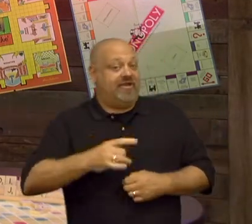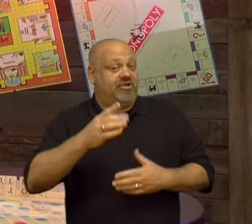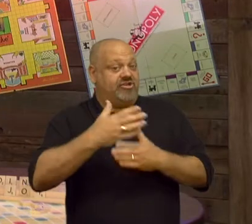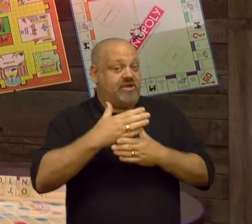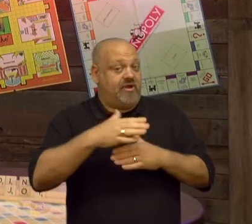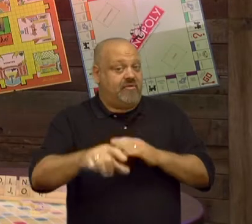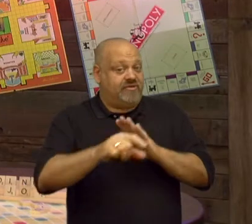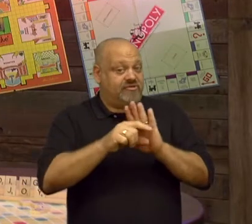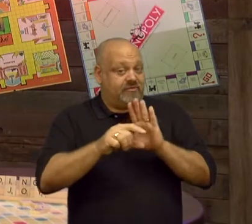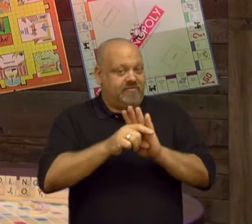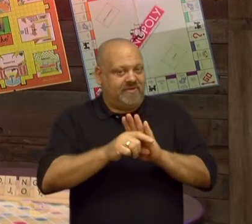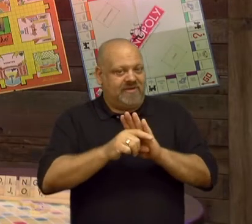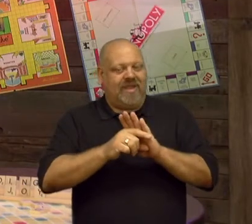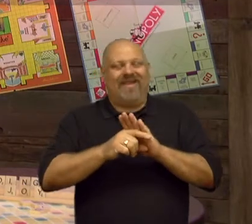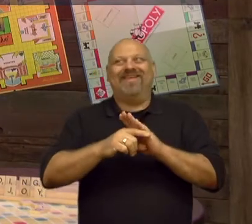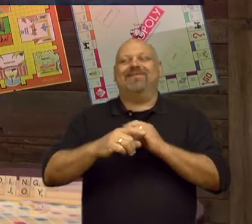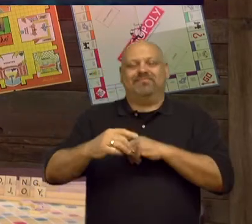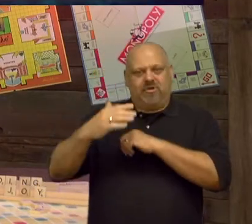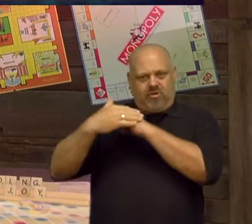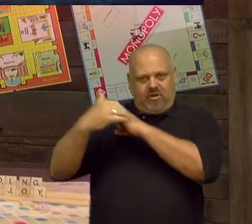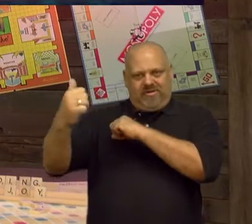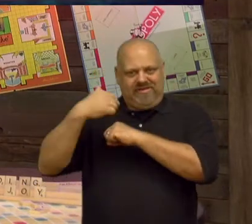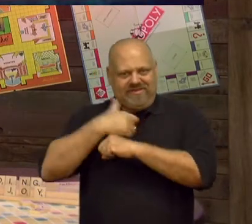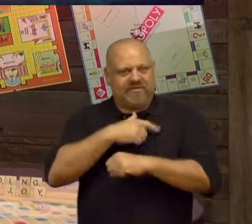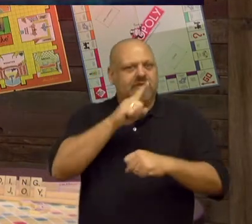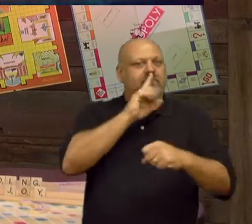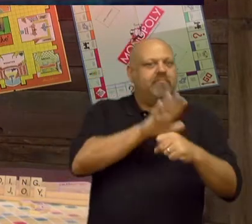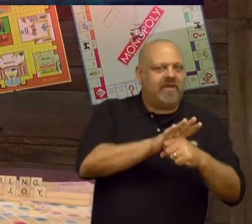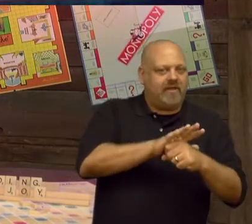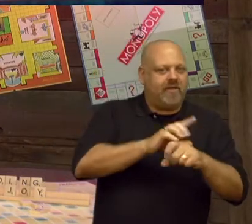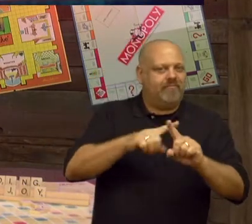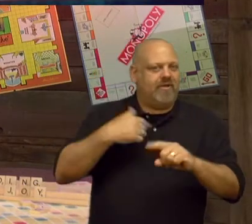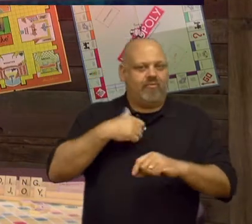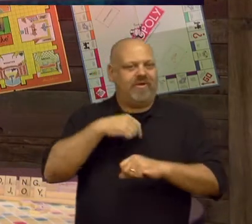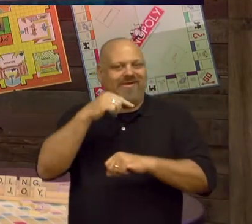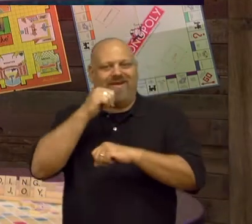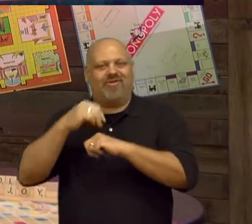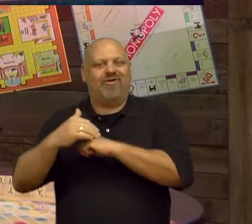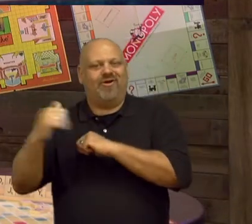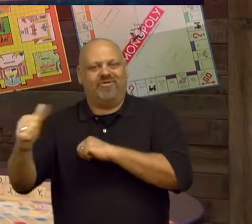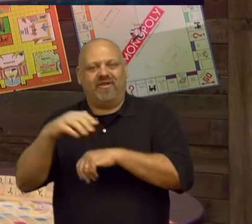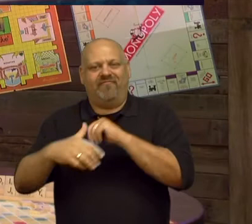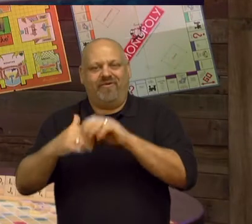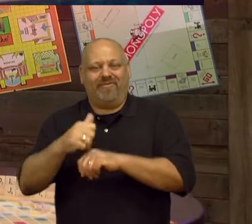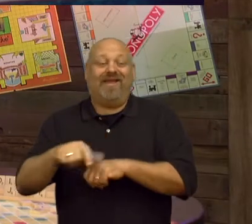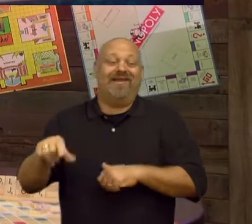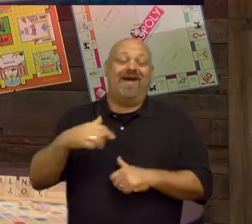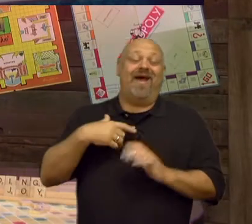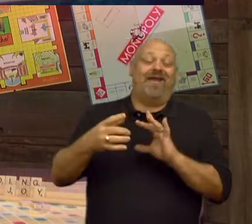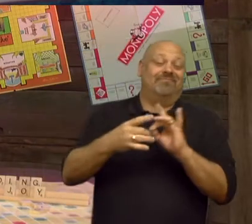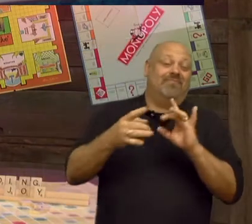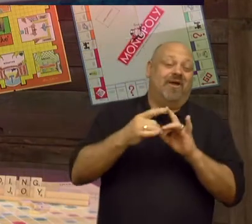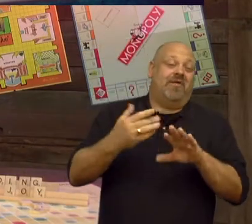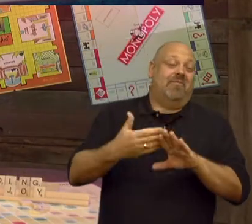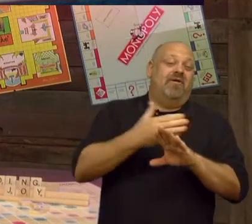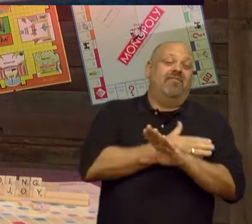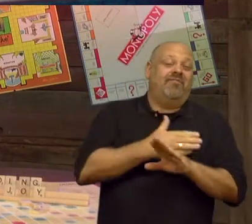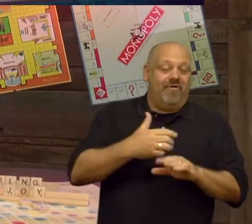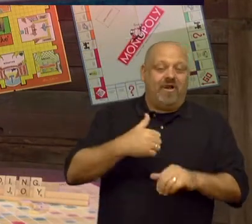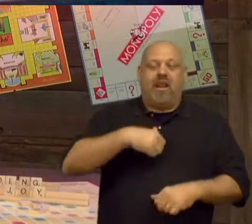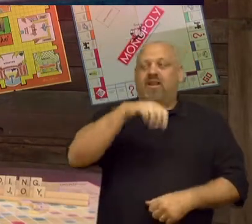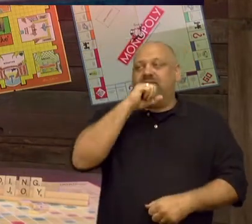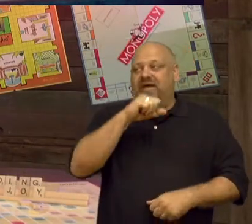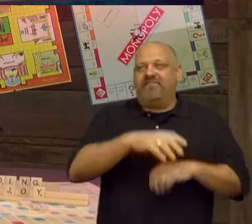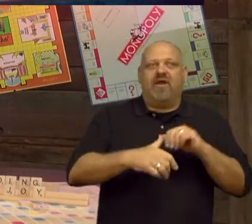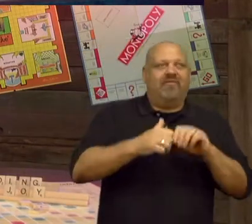Scripture is that we are called to commitment, but we are not called to comfort. As I mentioned earlier before, I love